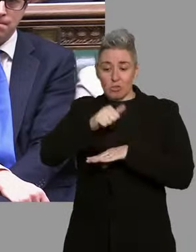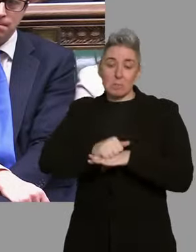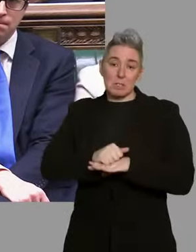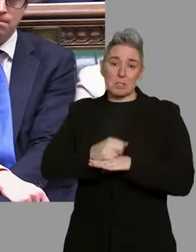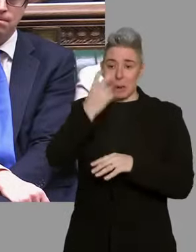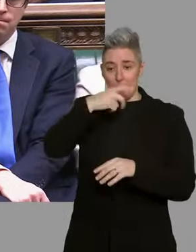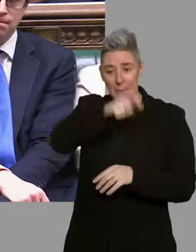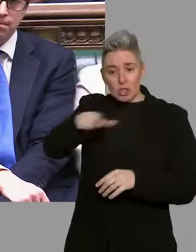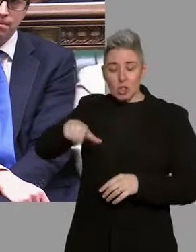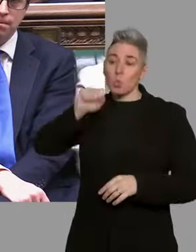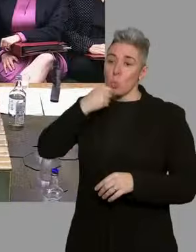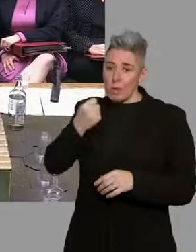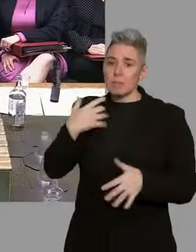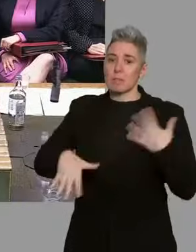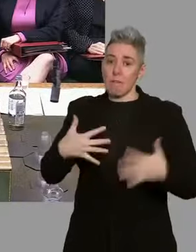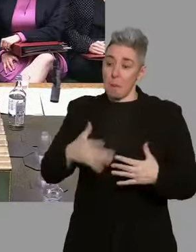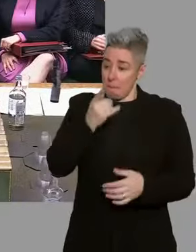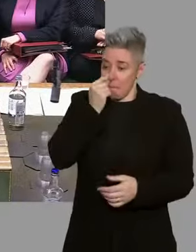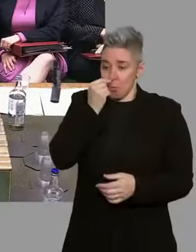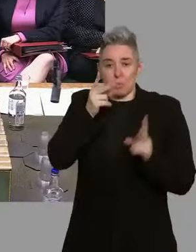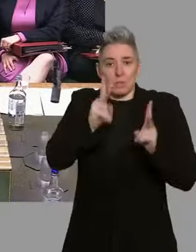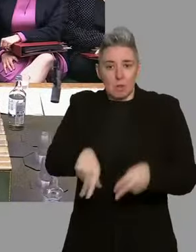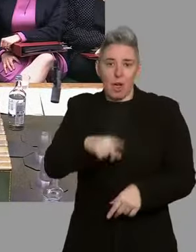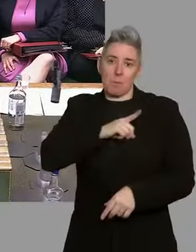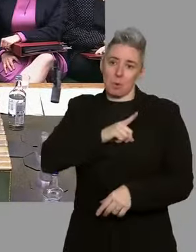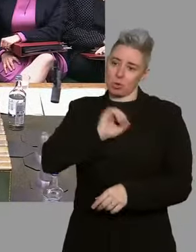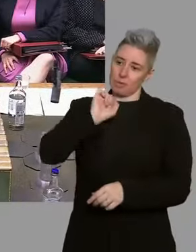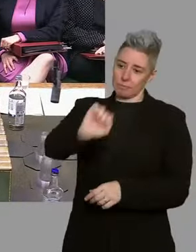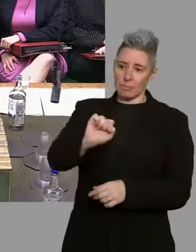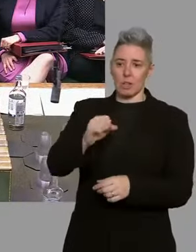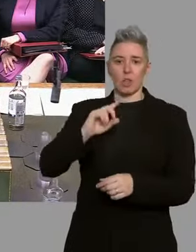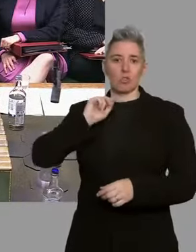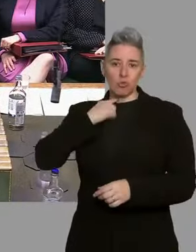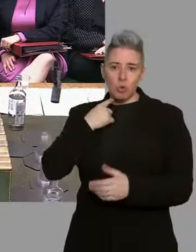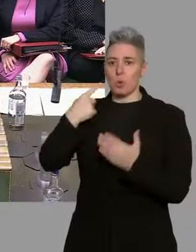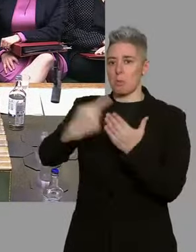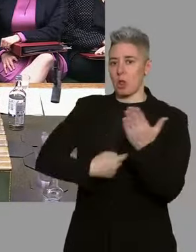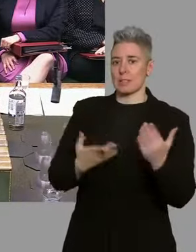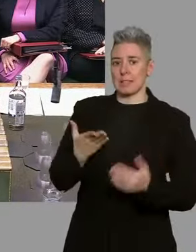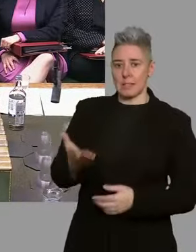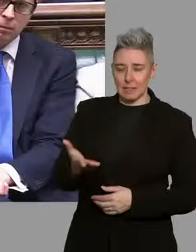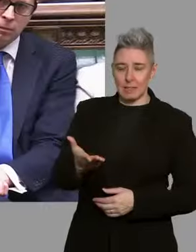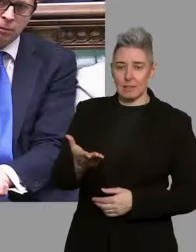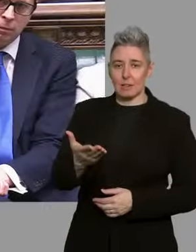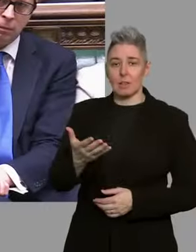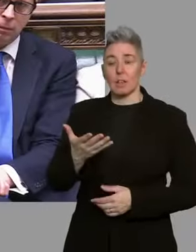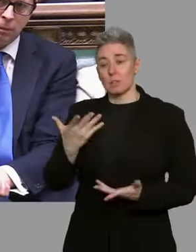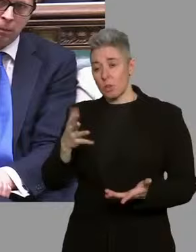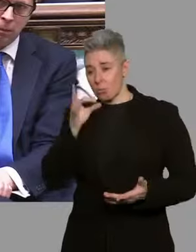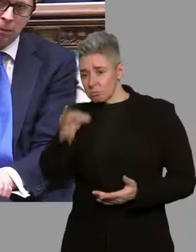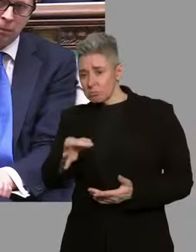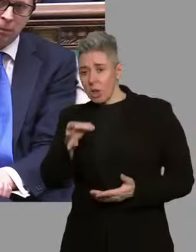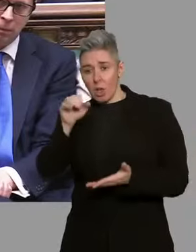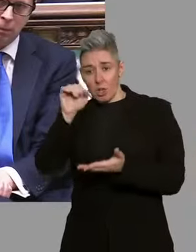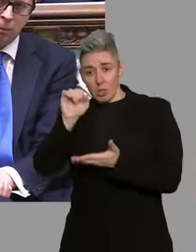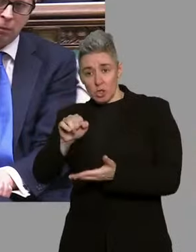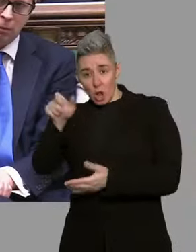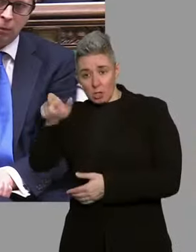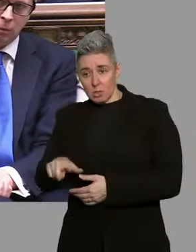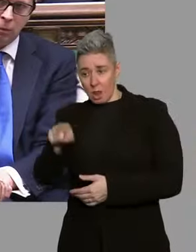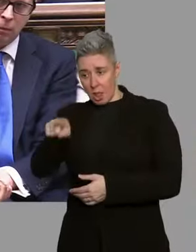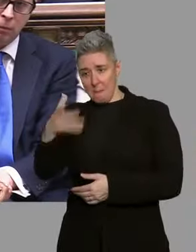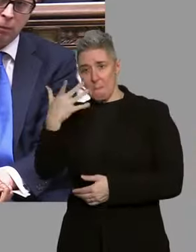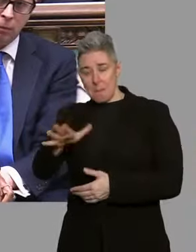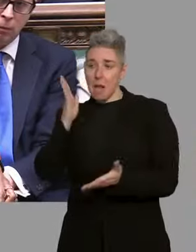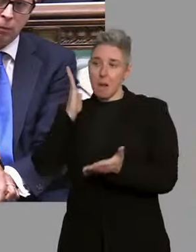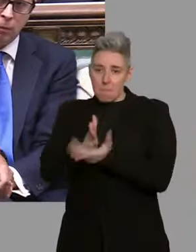of this cruel policy. Did the Chancellor consider the impact on councils and on the NHS, or does